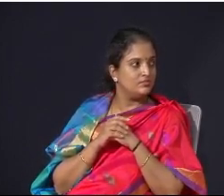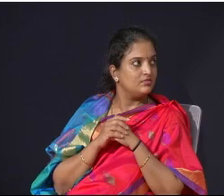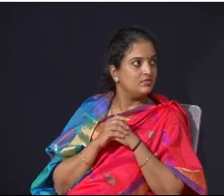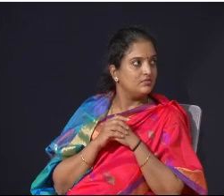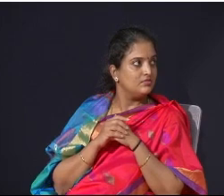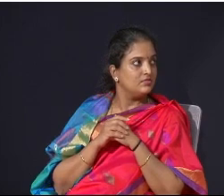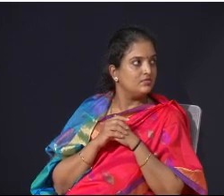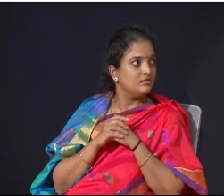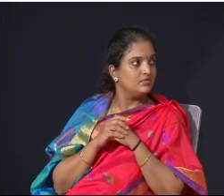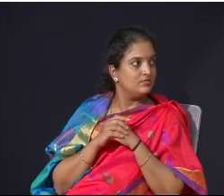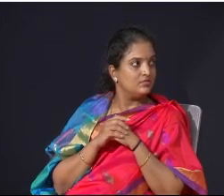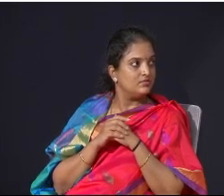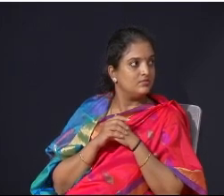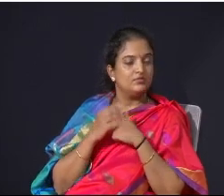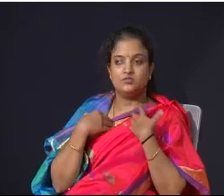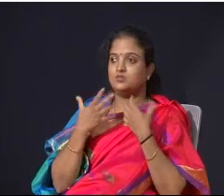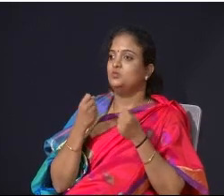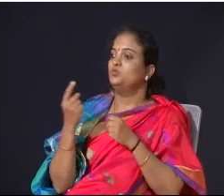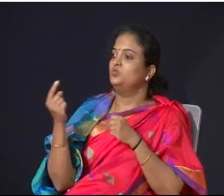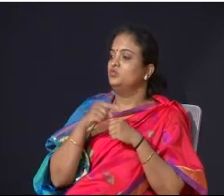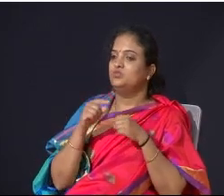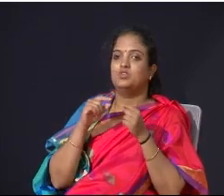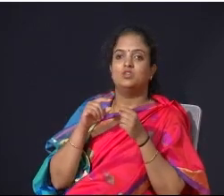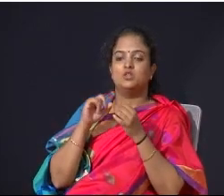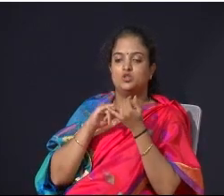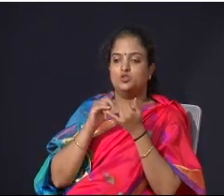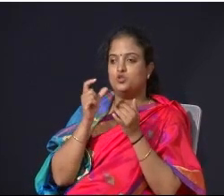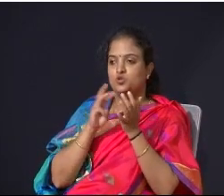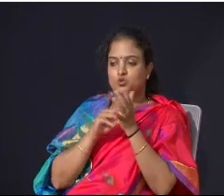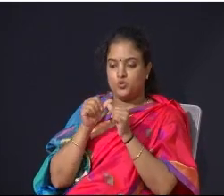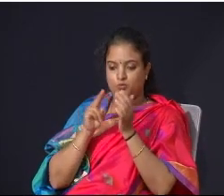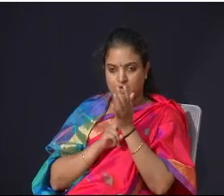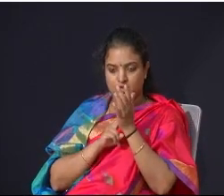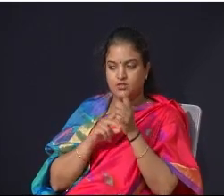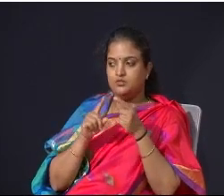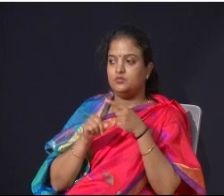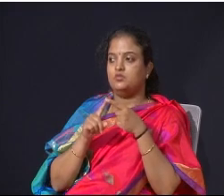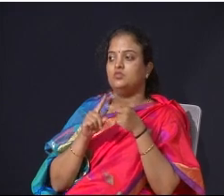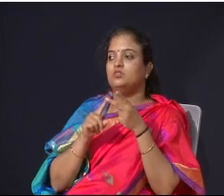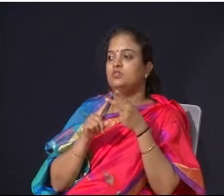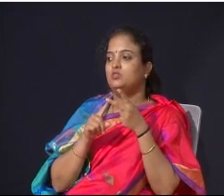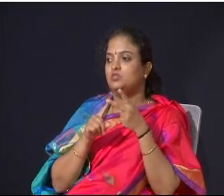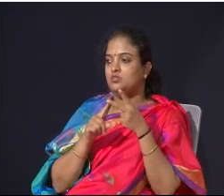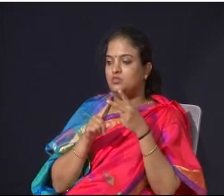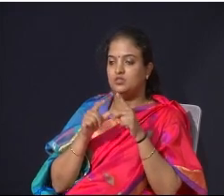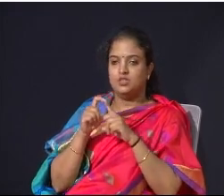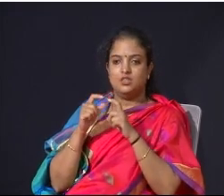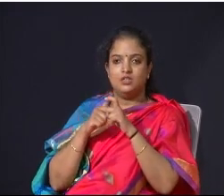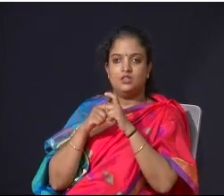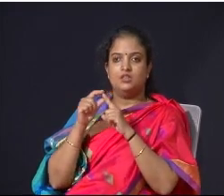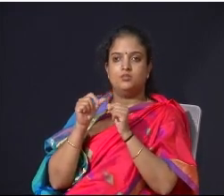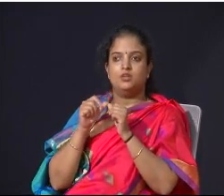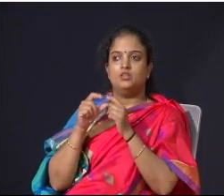I would like to call upon stage Srimati Suman Vijaypurkar and Srimati Dipanvita